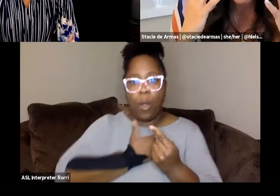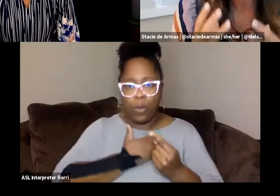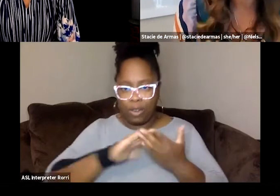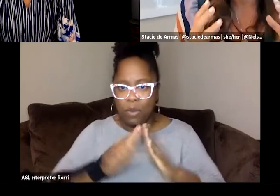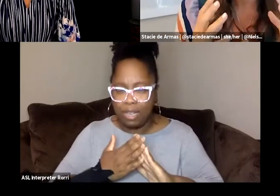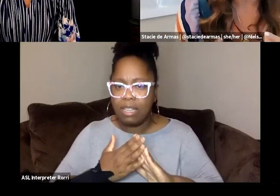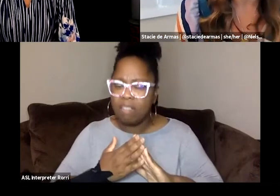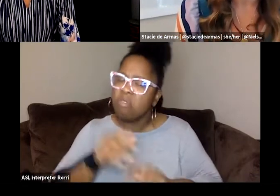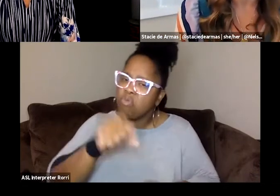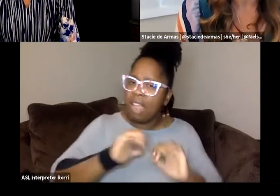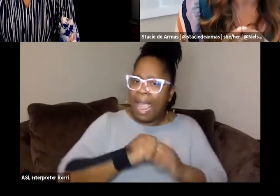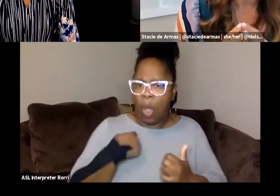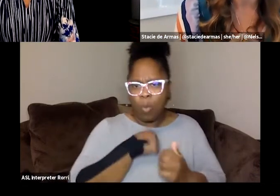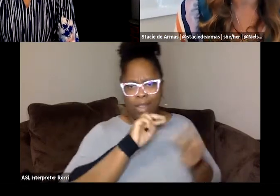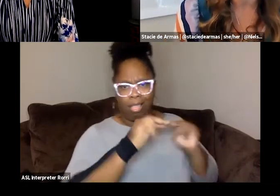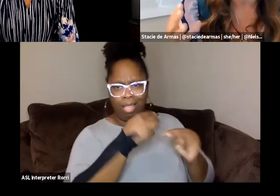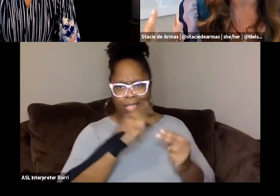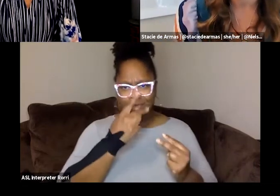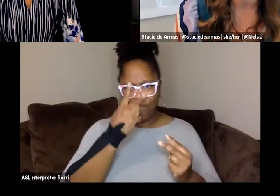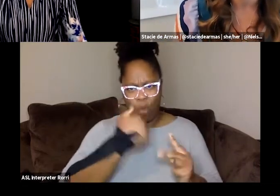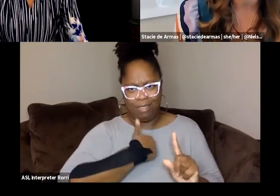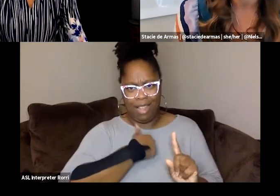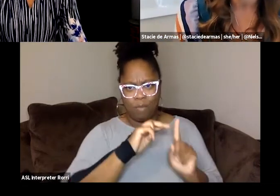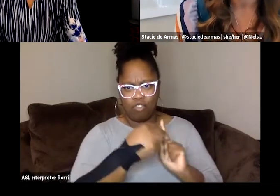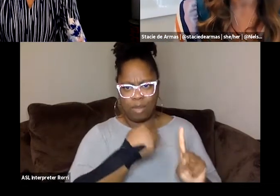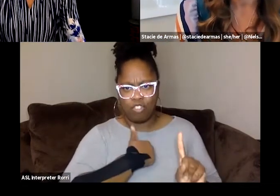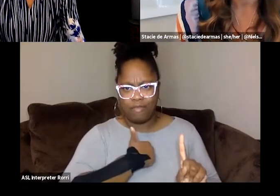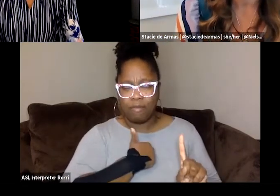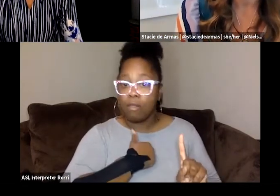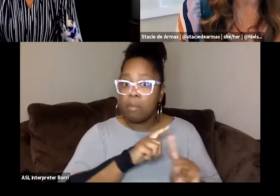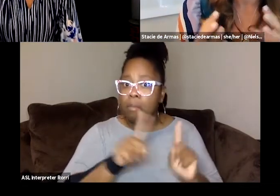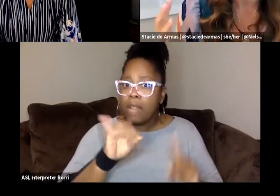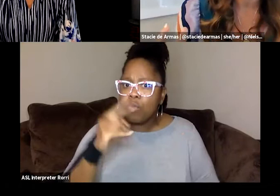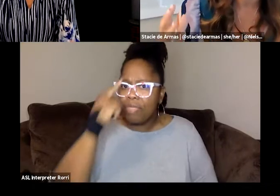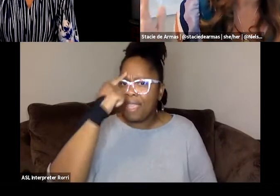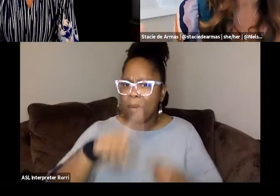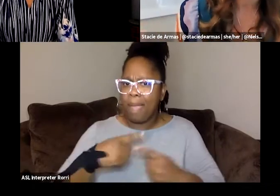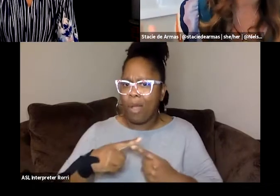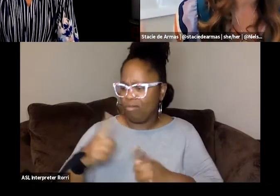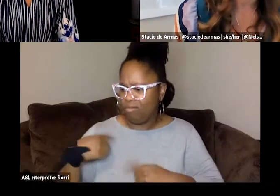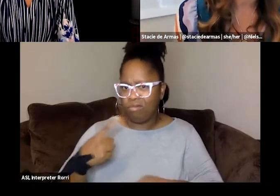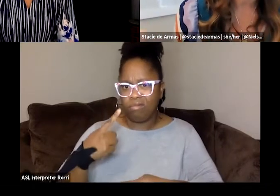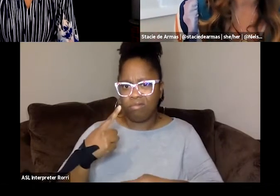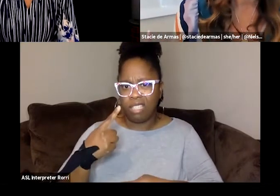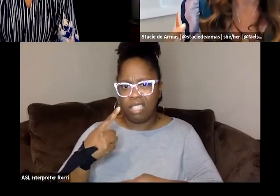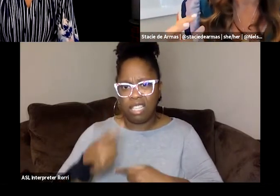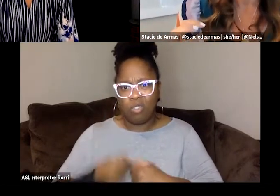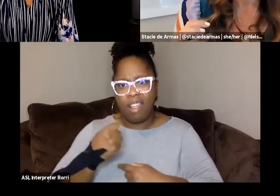course, how we see ourselves is really important. But if you think even about the events of the last, year and a half, 2 years, 3